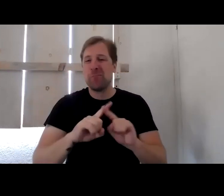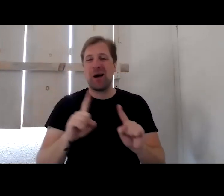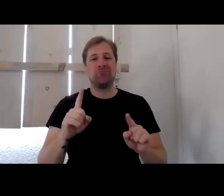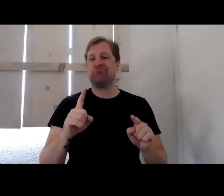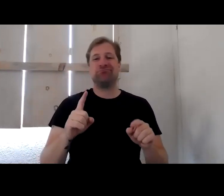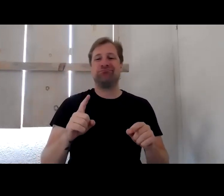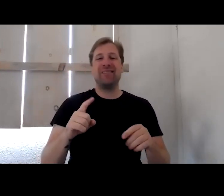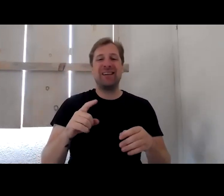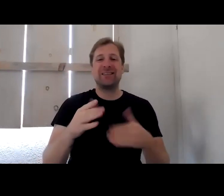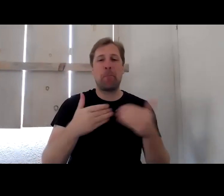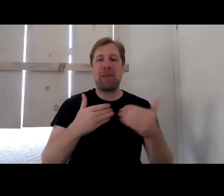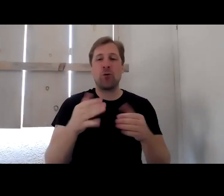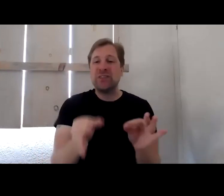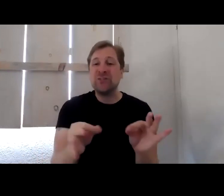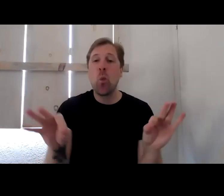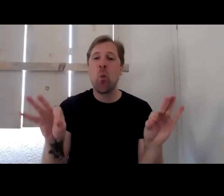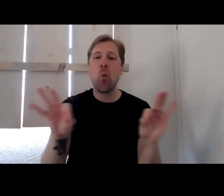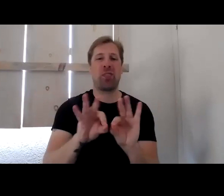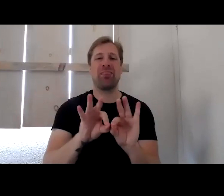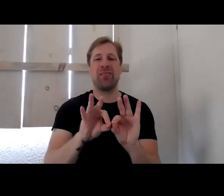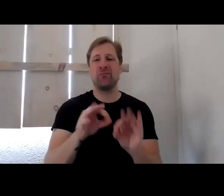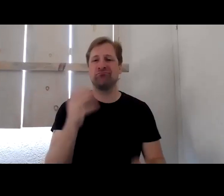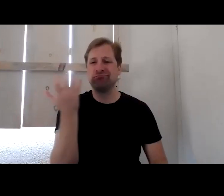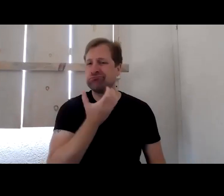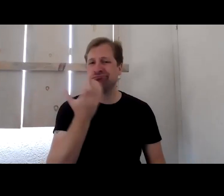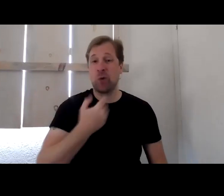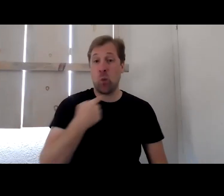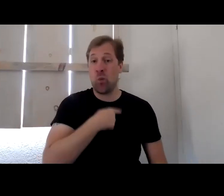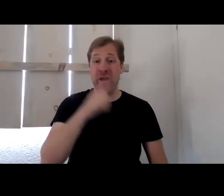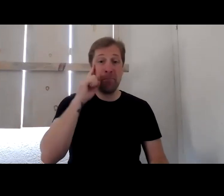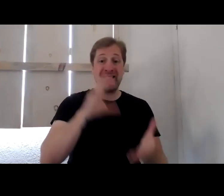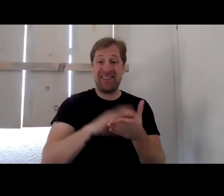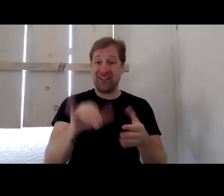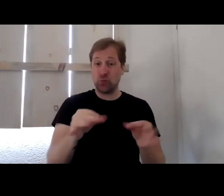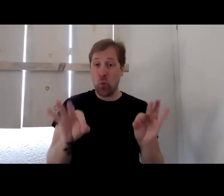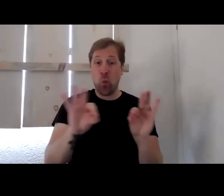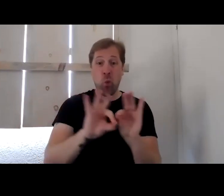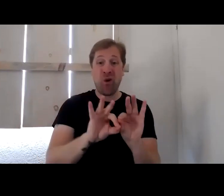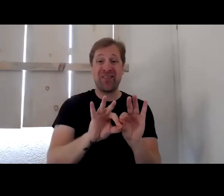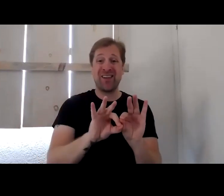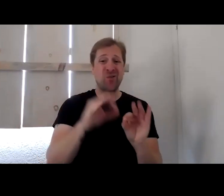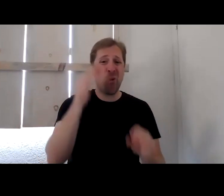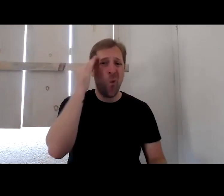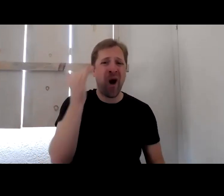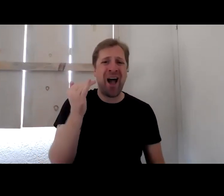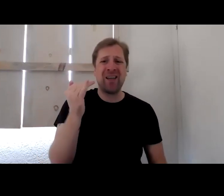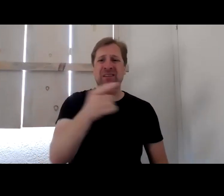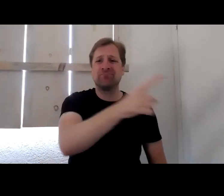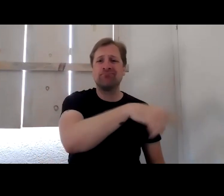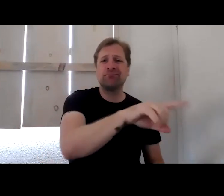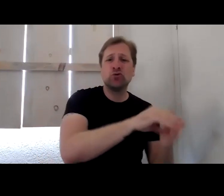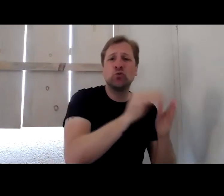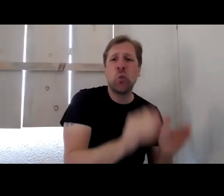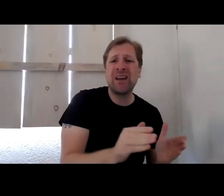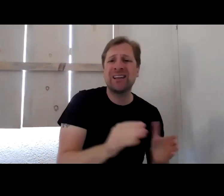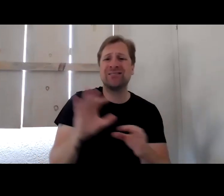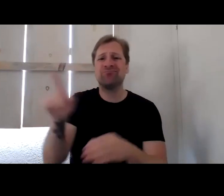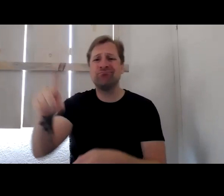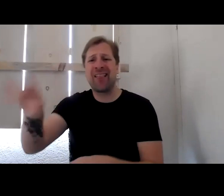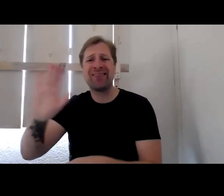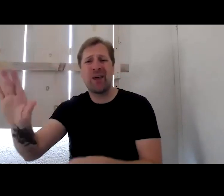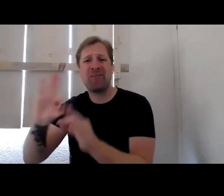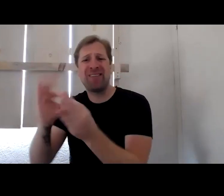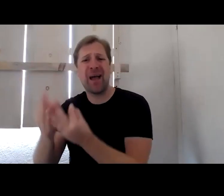worth it. We all feel that it's been worth it for our students, our families, and our members. And so we